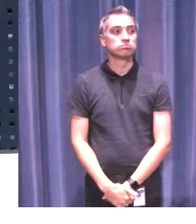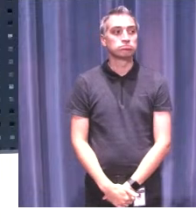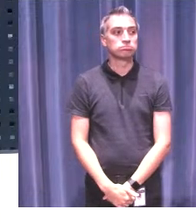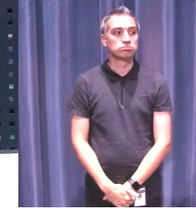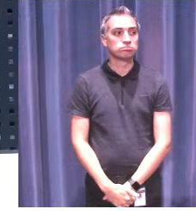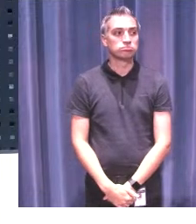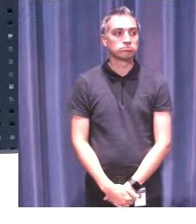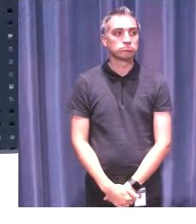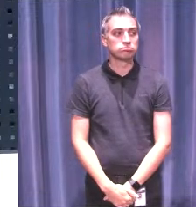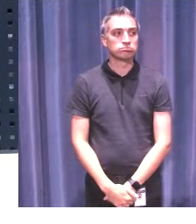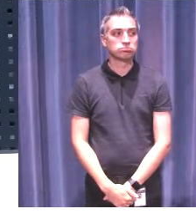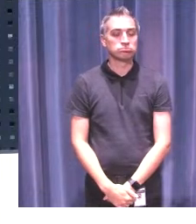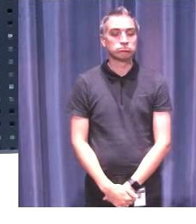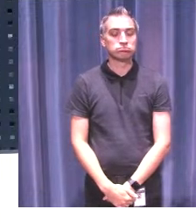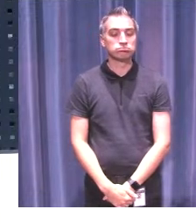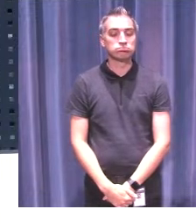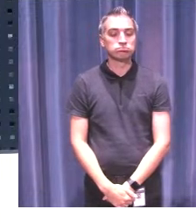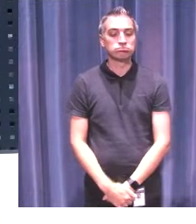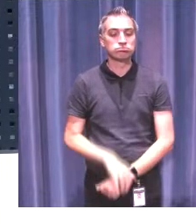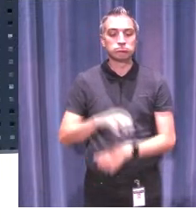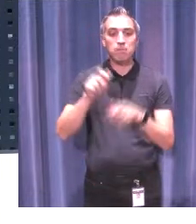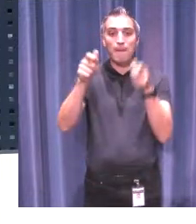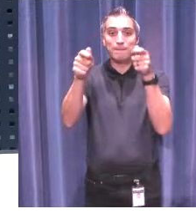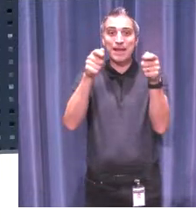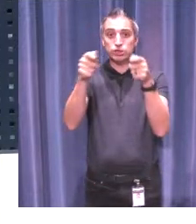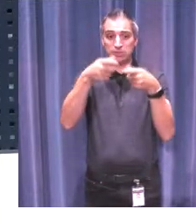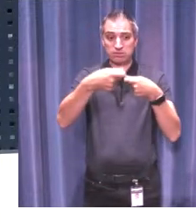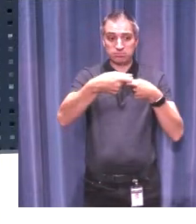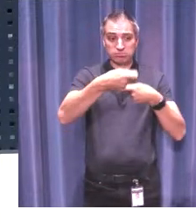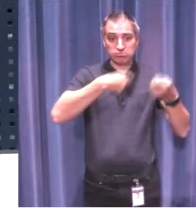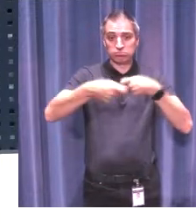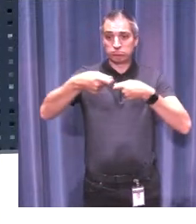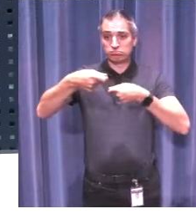the turnover in management,